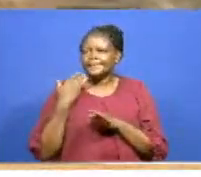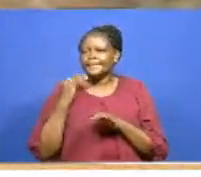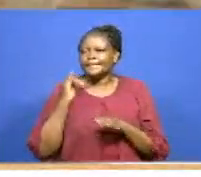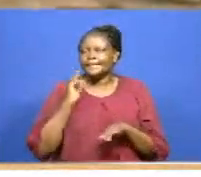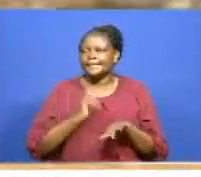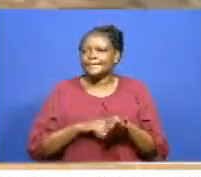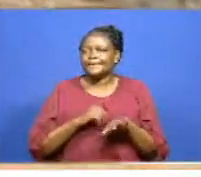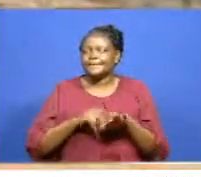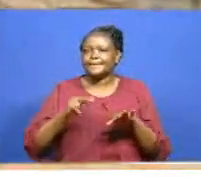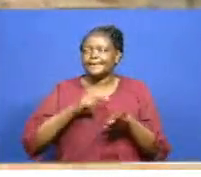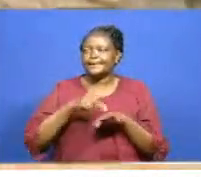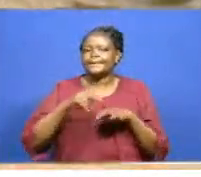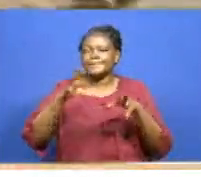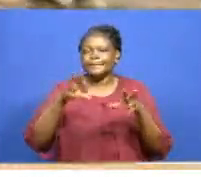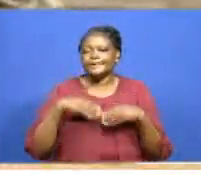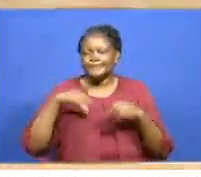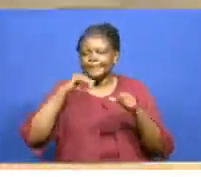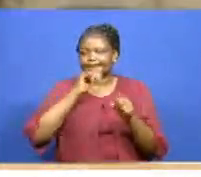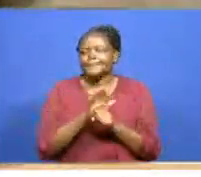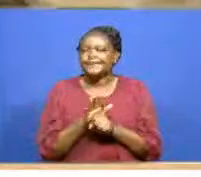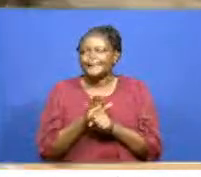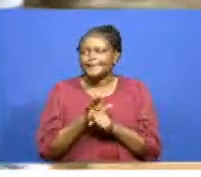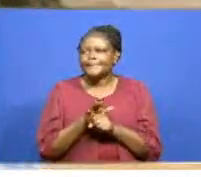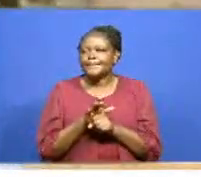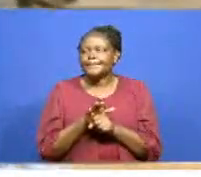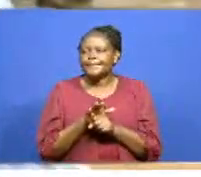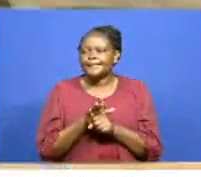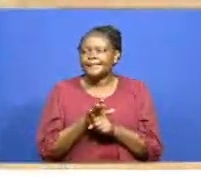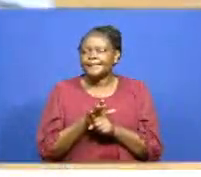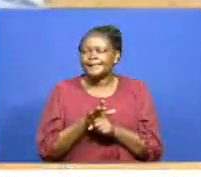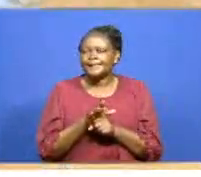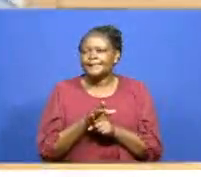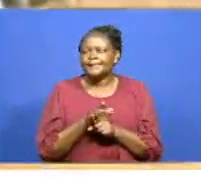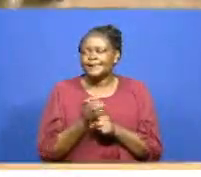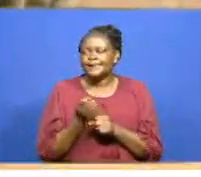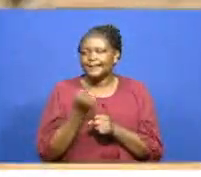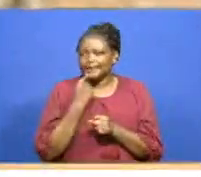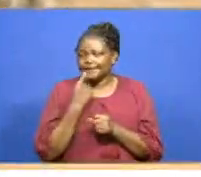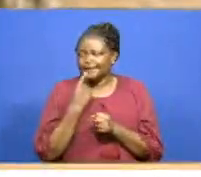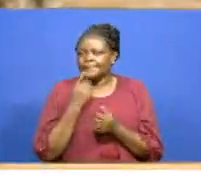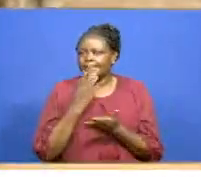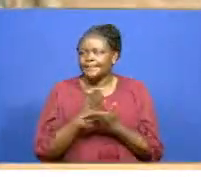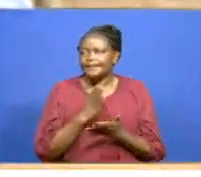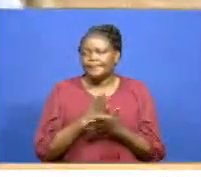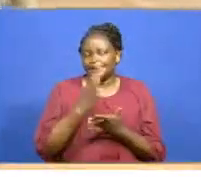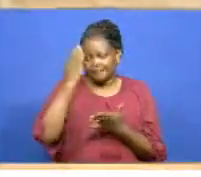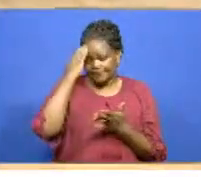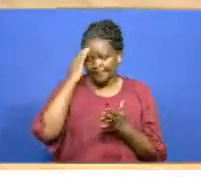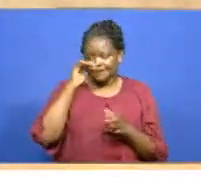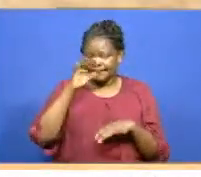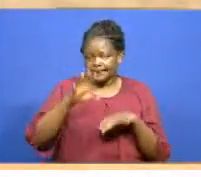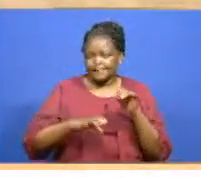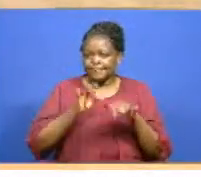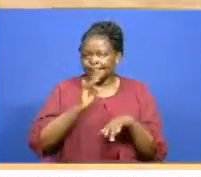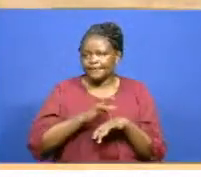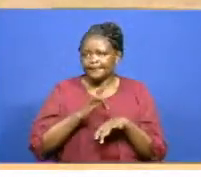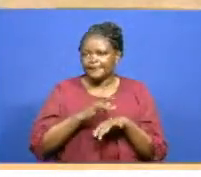nation received the COVID-19 vaccine. Of course, you know that wildlife had been affected by